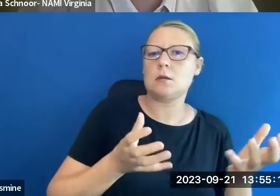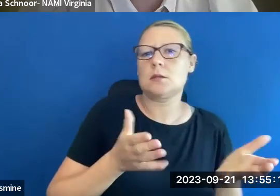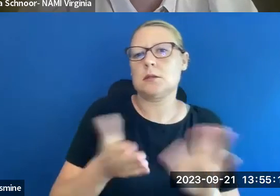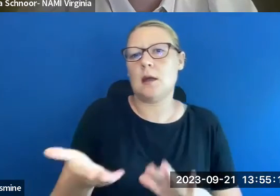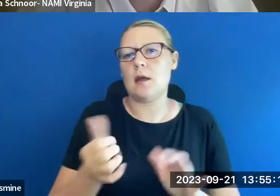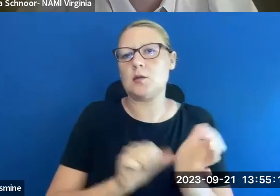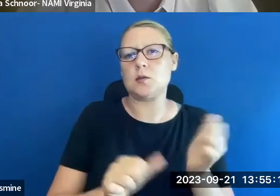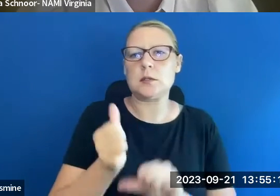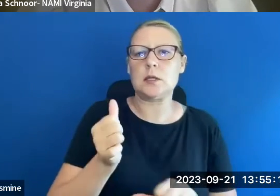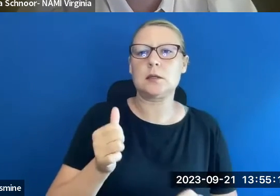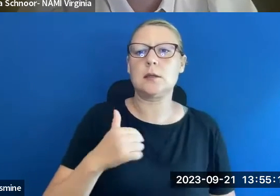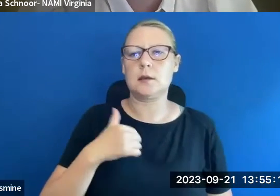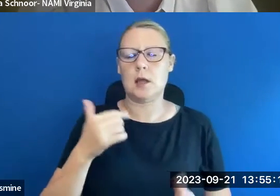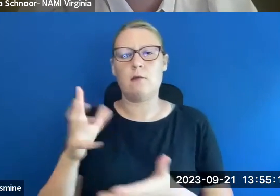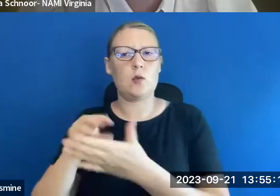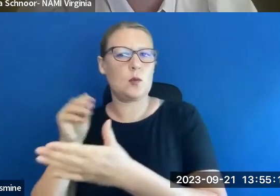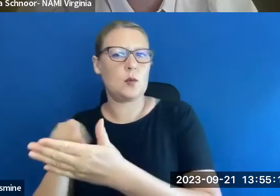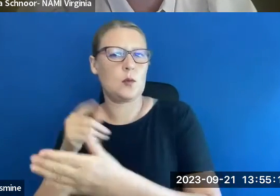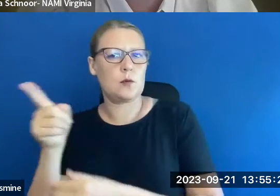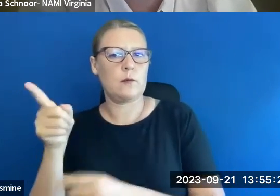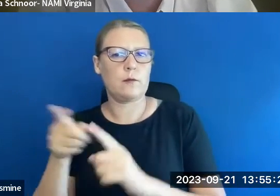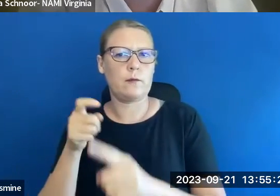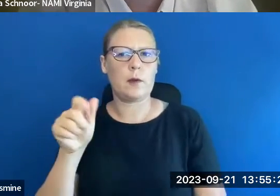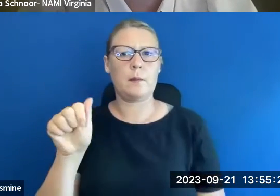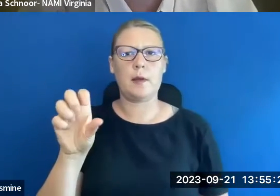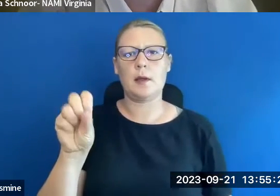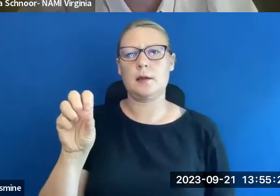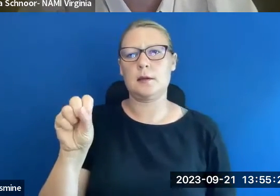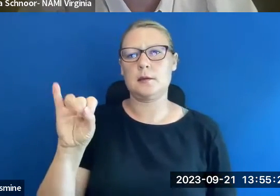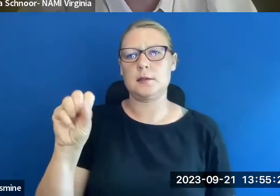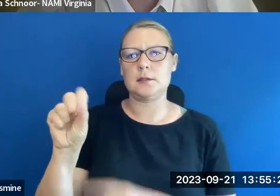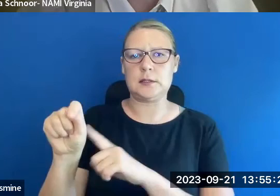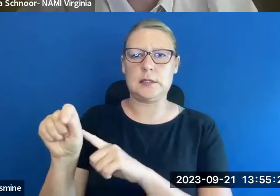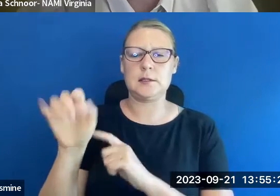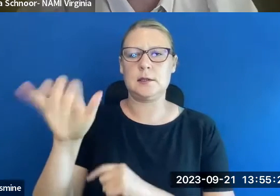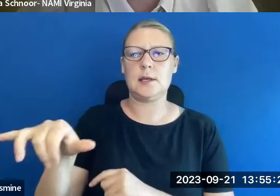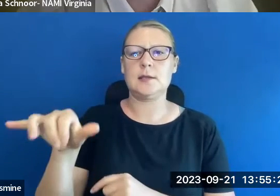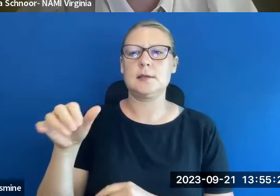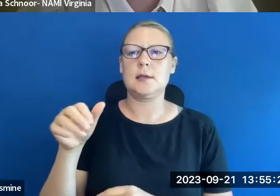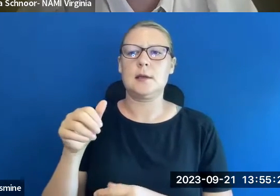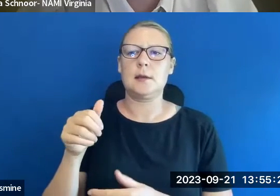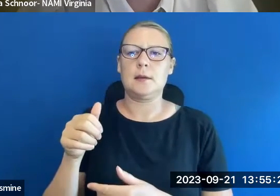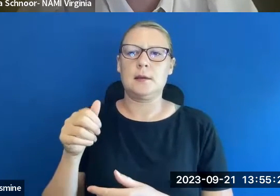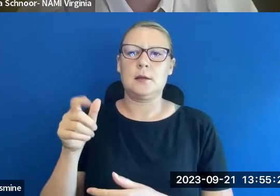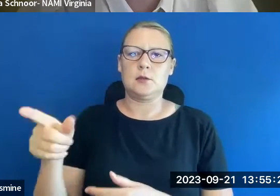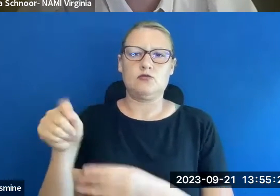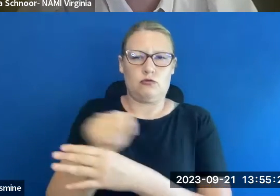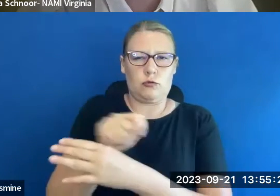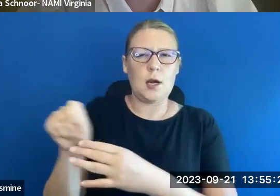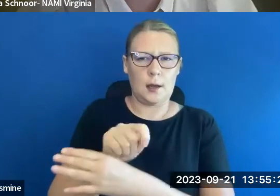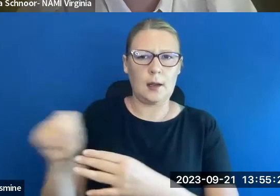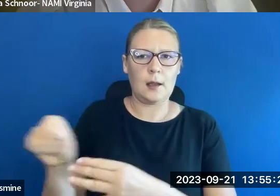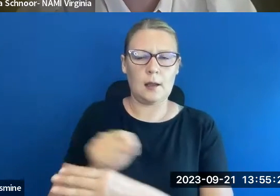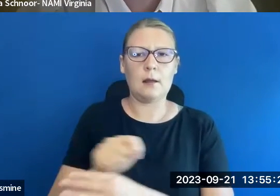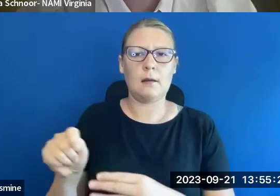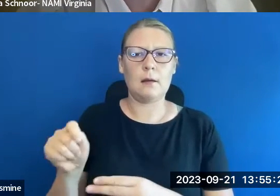through ASSIST, which is Applied Suicide Intervention Skills Training, that asking directly about suicide can be a